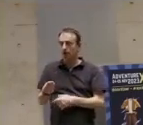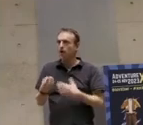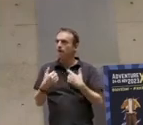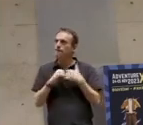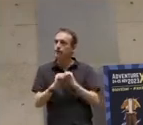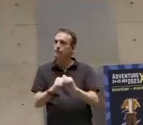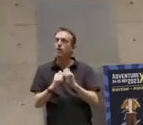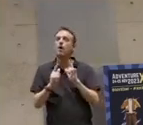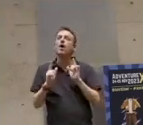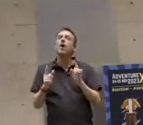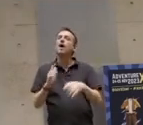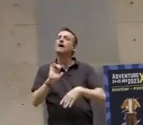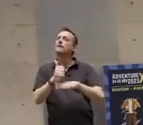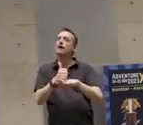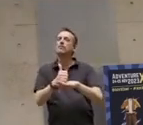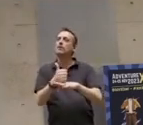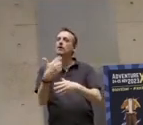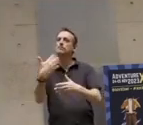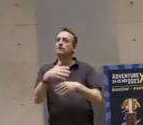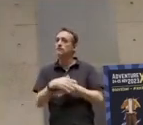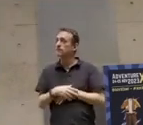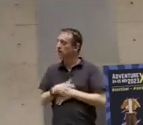enormously expensive either.